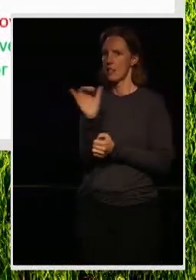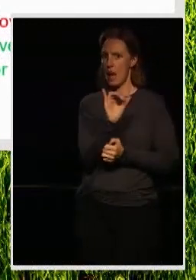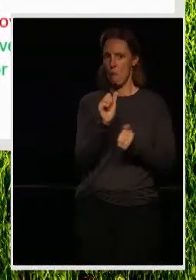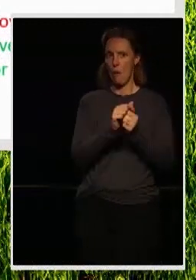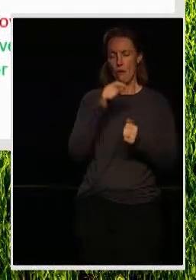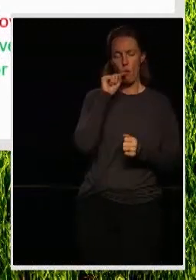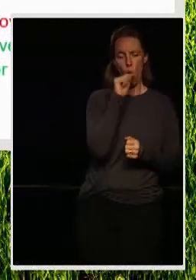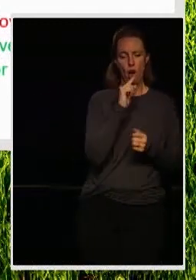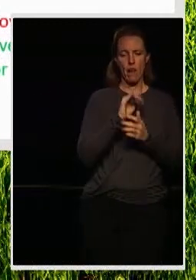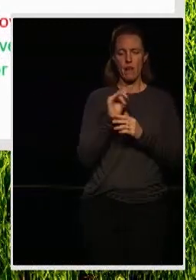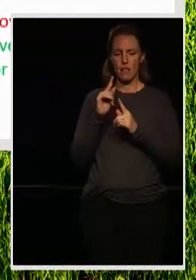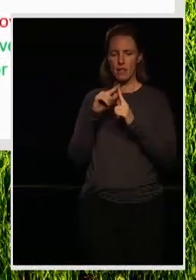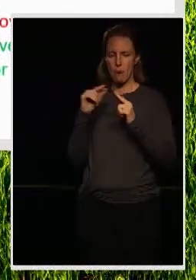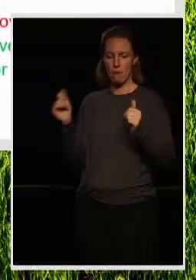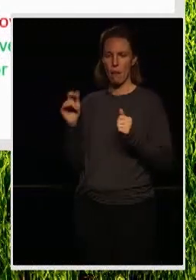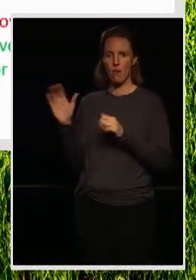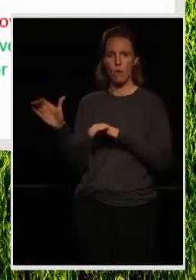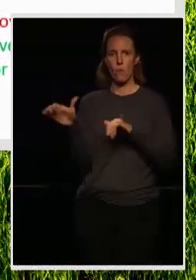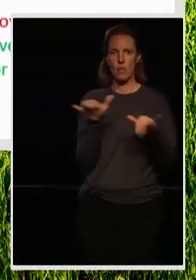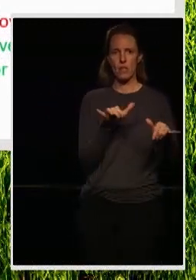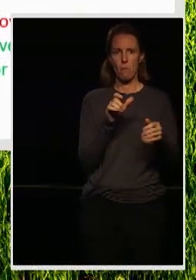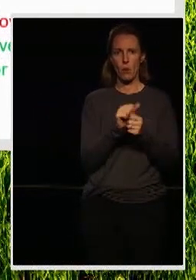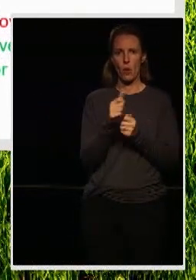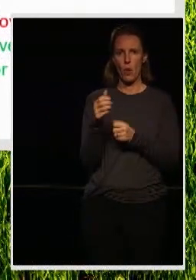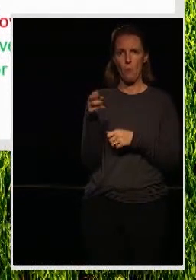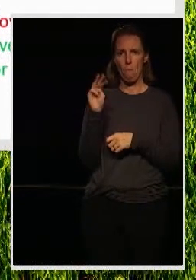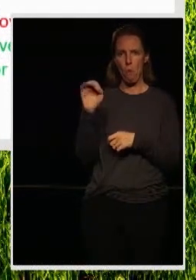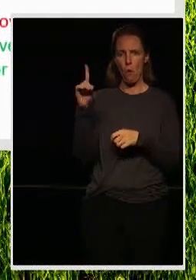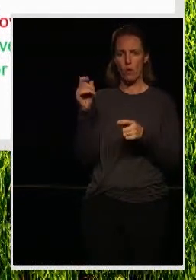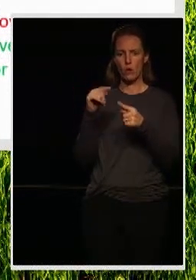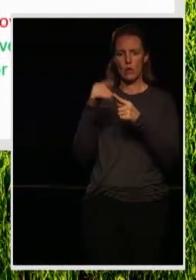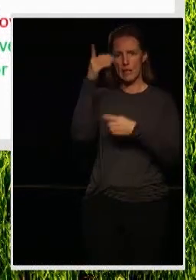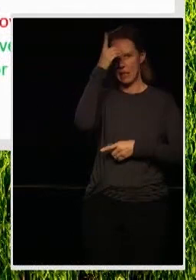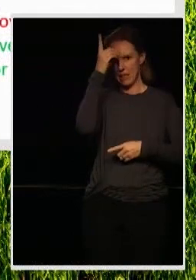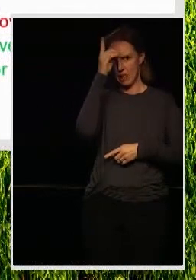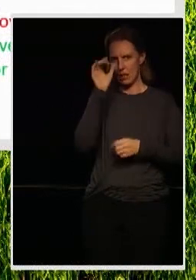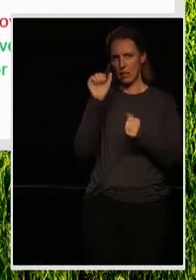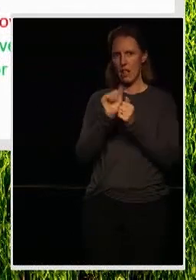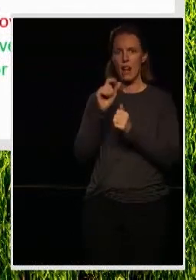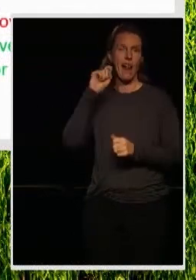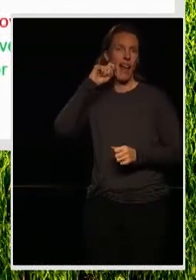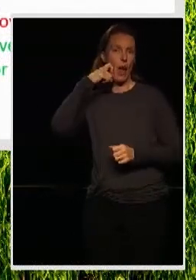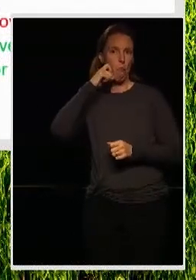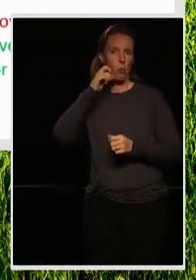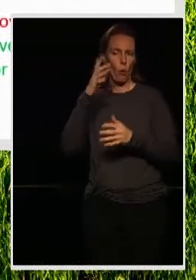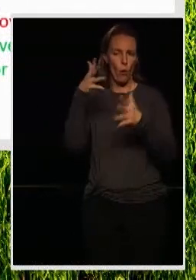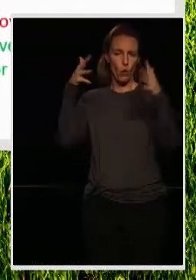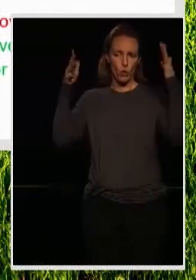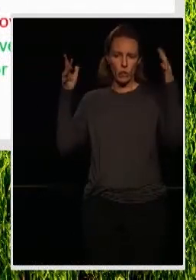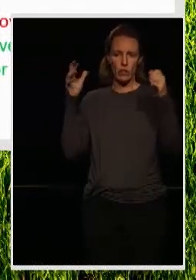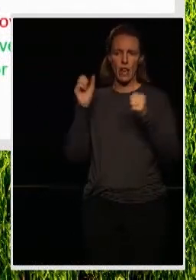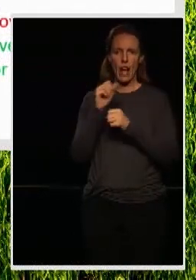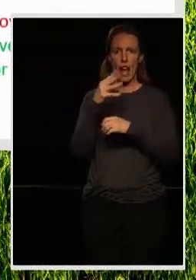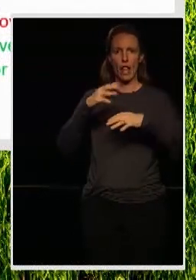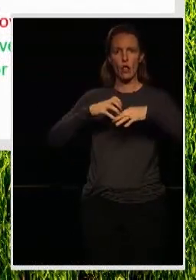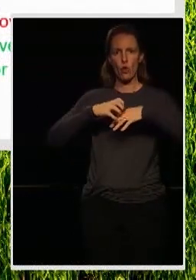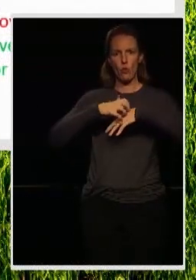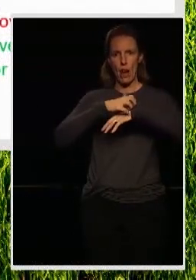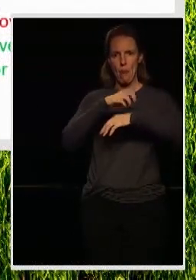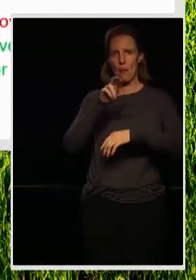going to bring the very similar mode of the service to the diseases in our apple orchards and the grape